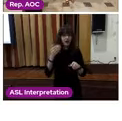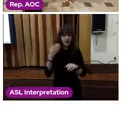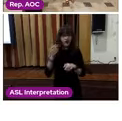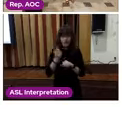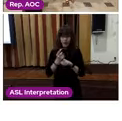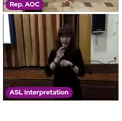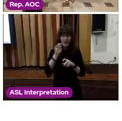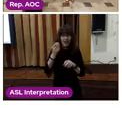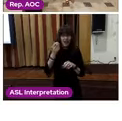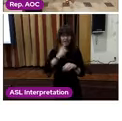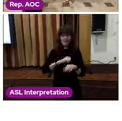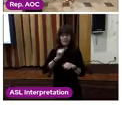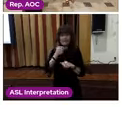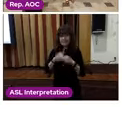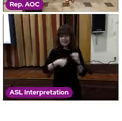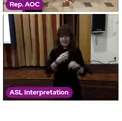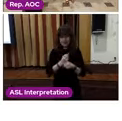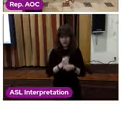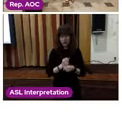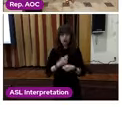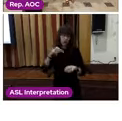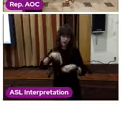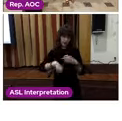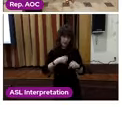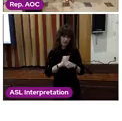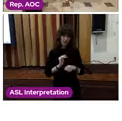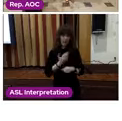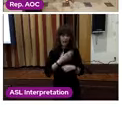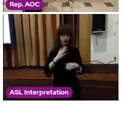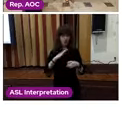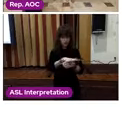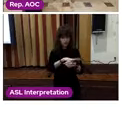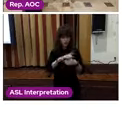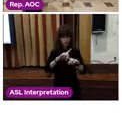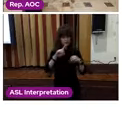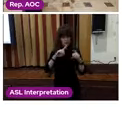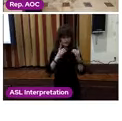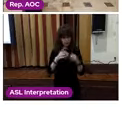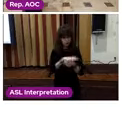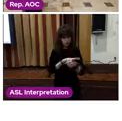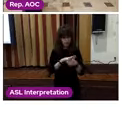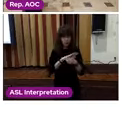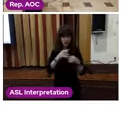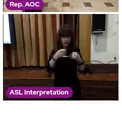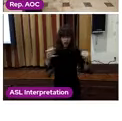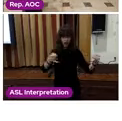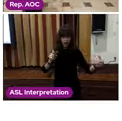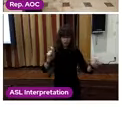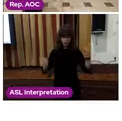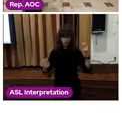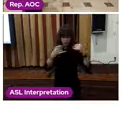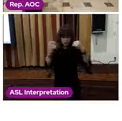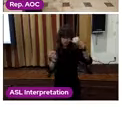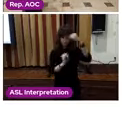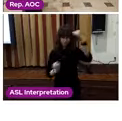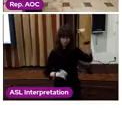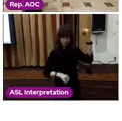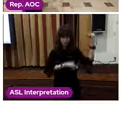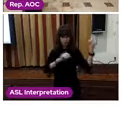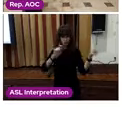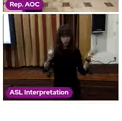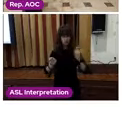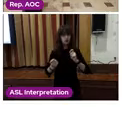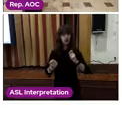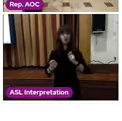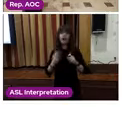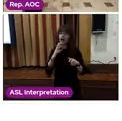our district was redrawn along with every other district in New York and the country. And this is where we ended up. This